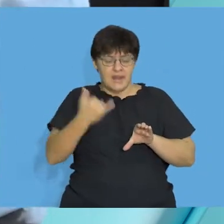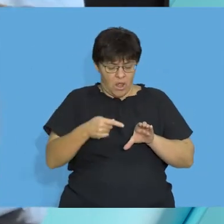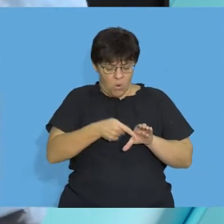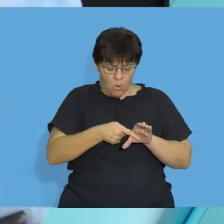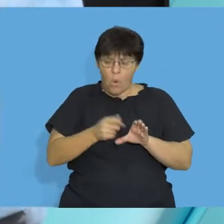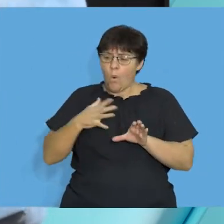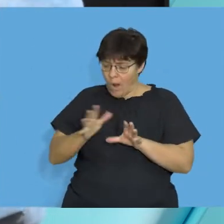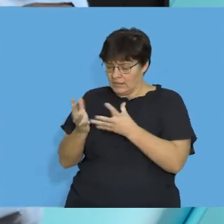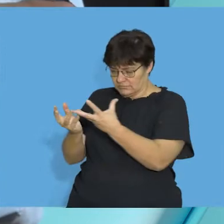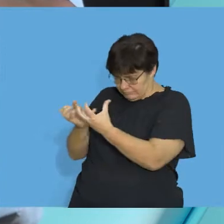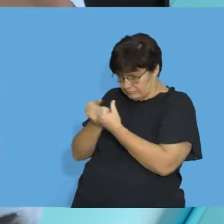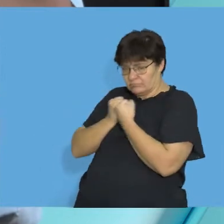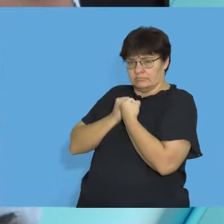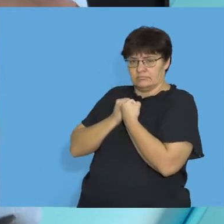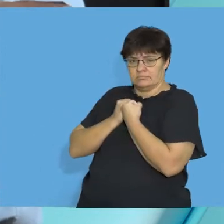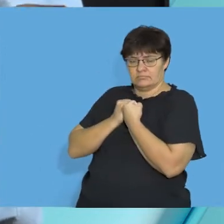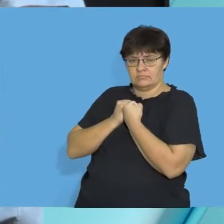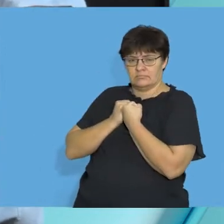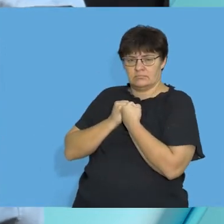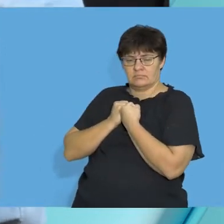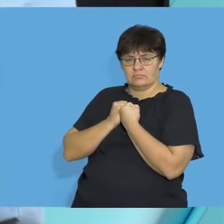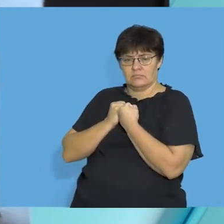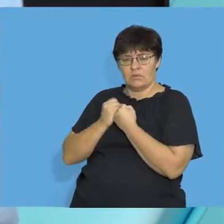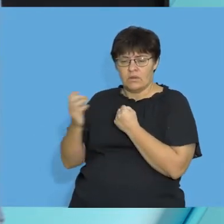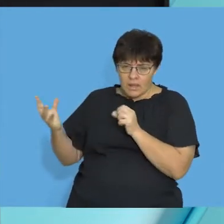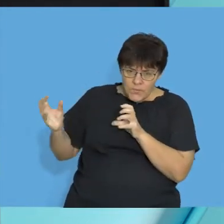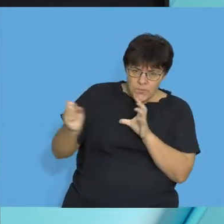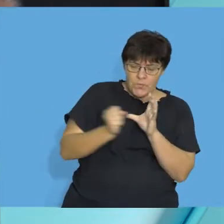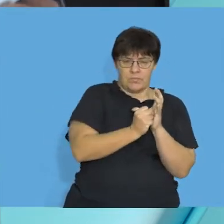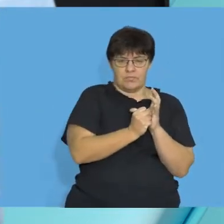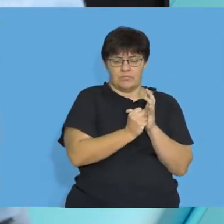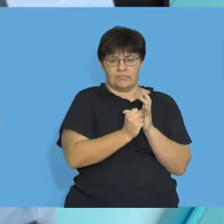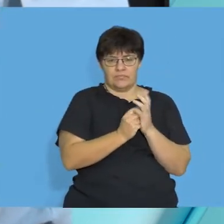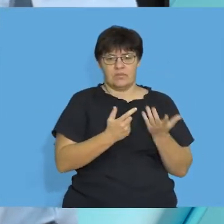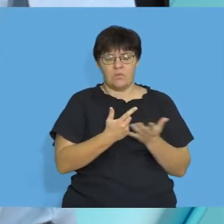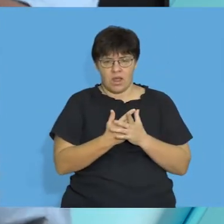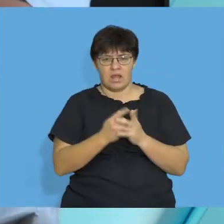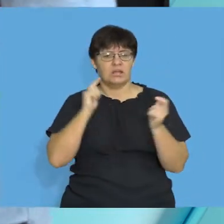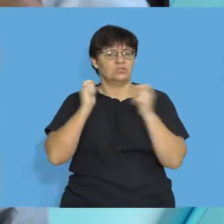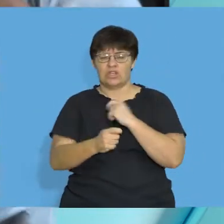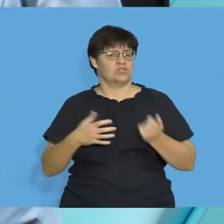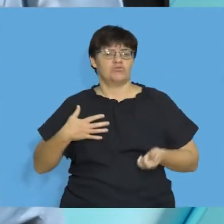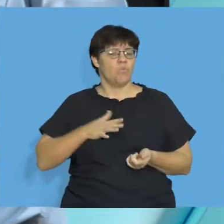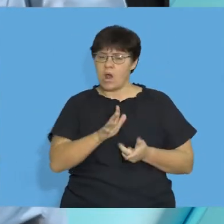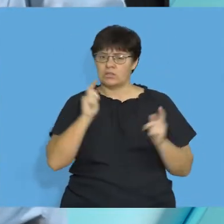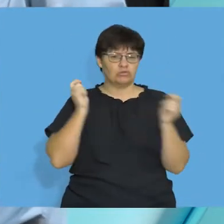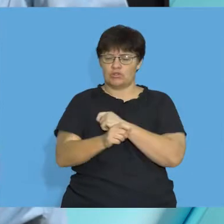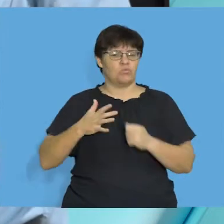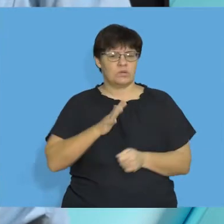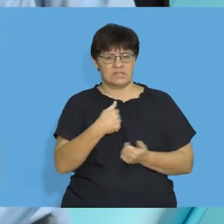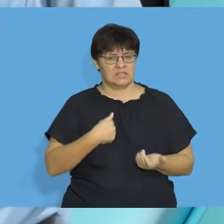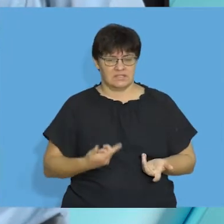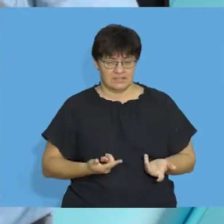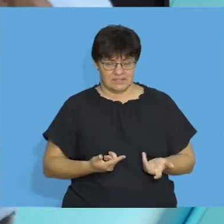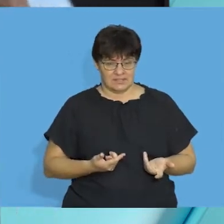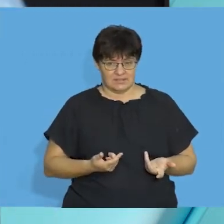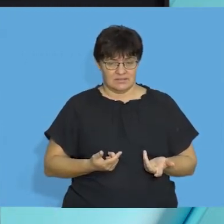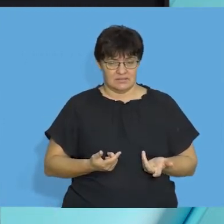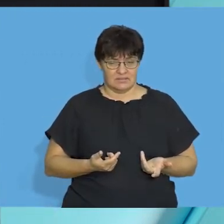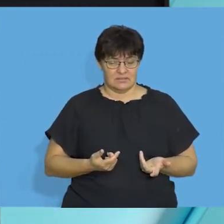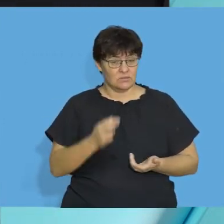the coil becomes a south pole end because it rejects the change. It doesn't want to change it. Now, to help